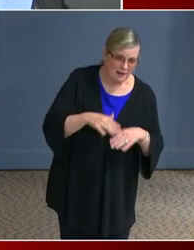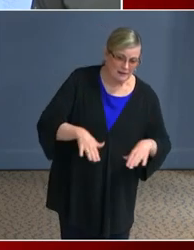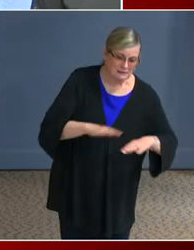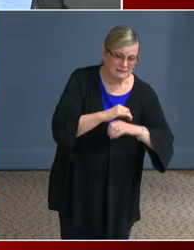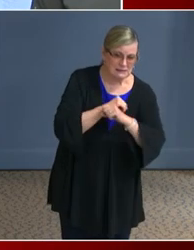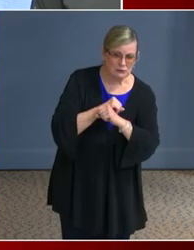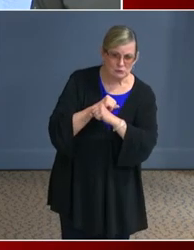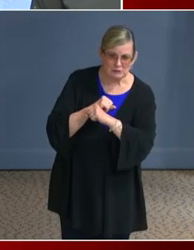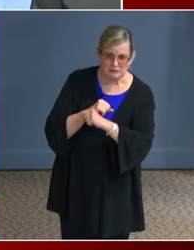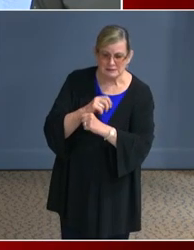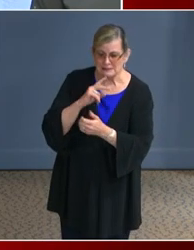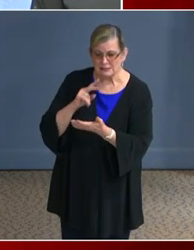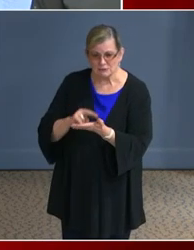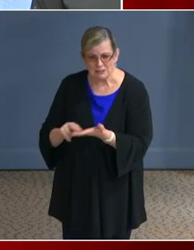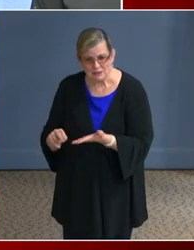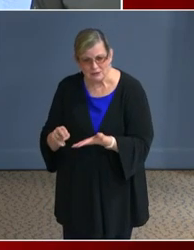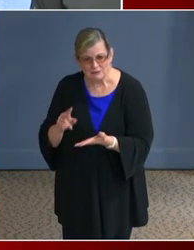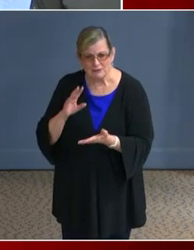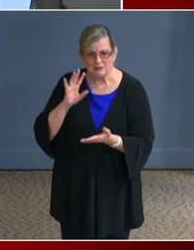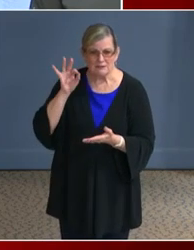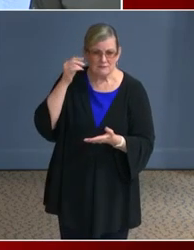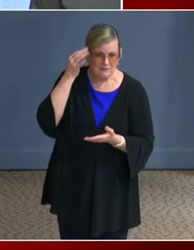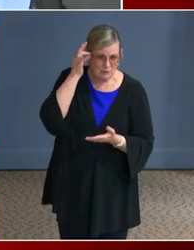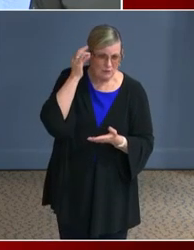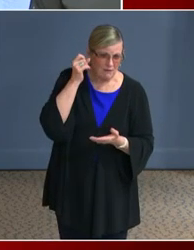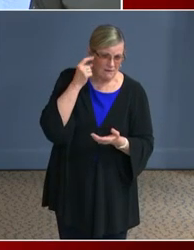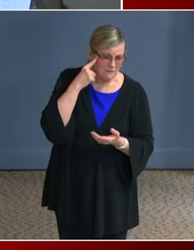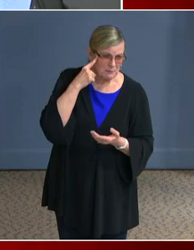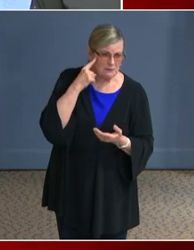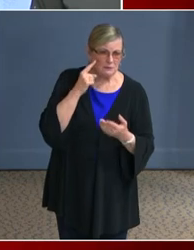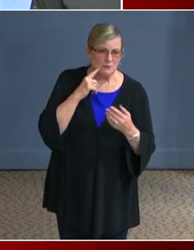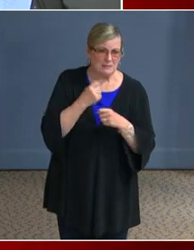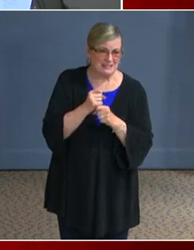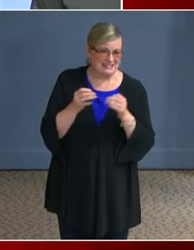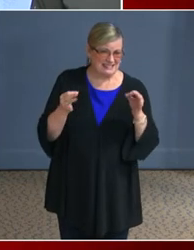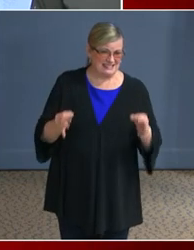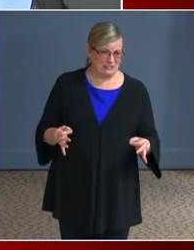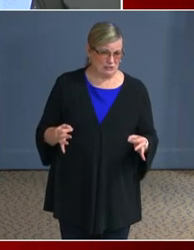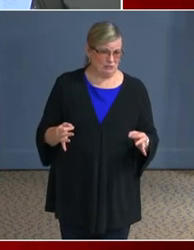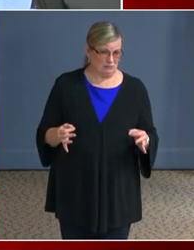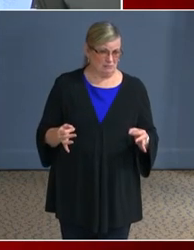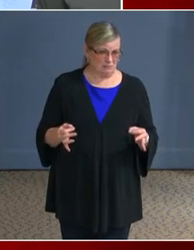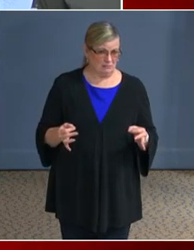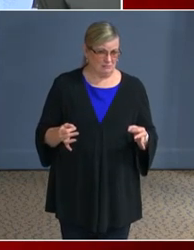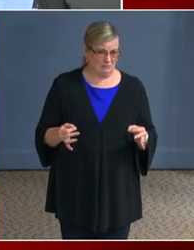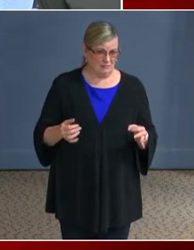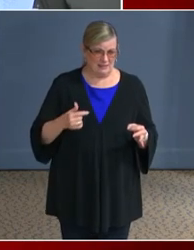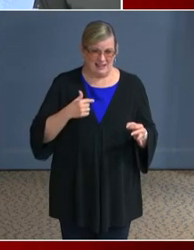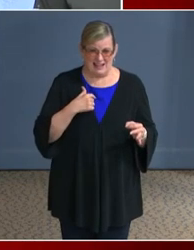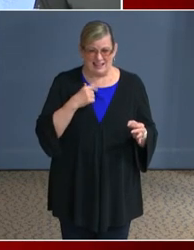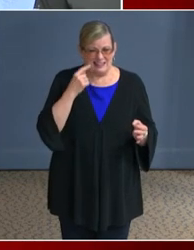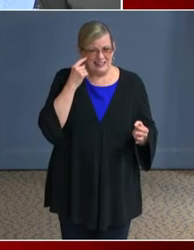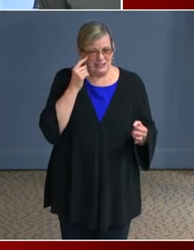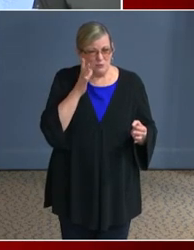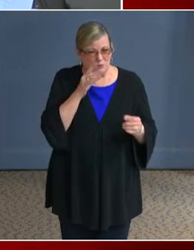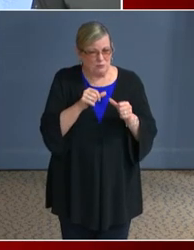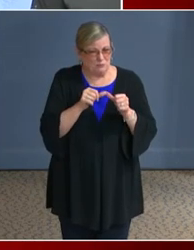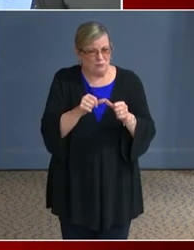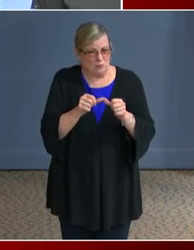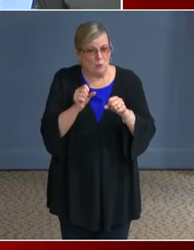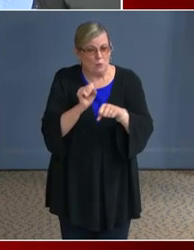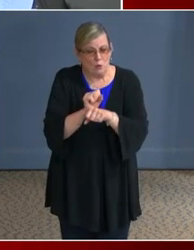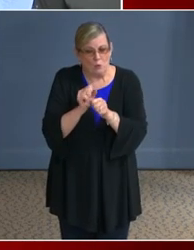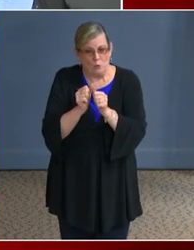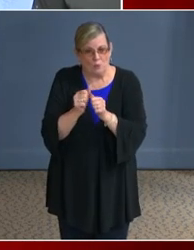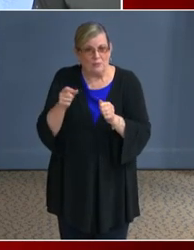Secretary about the federal government posture. And so I expect that we're going to continue to work with them